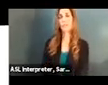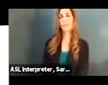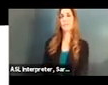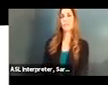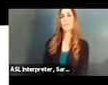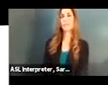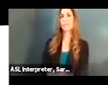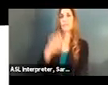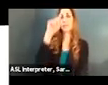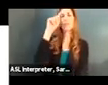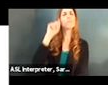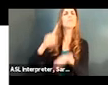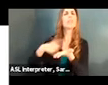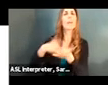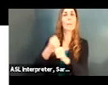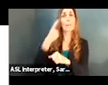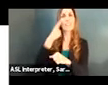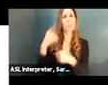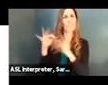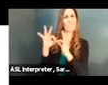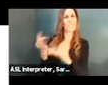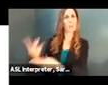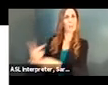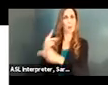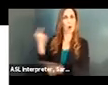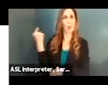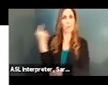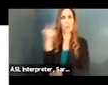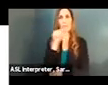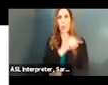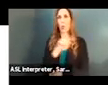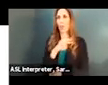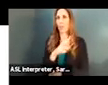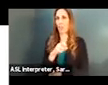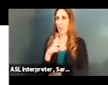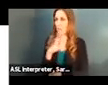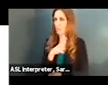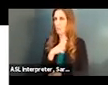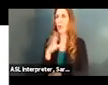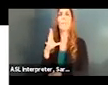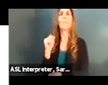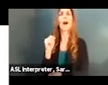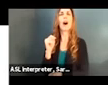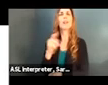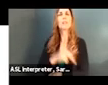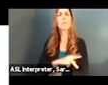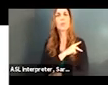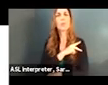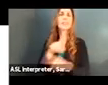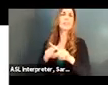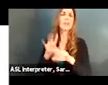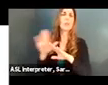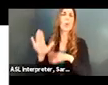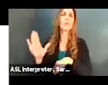sometimes it makes sense to have the family borrow something. But that's a personal, it depends on what the situation